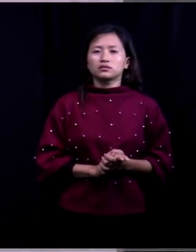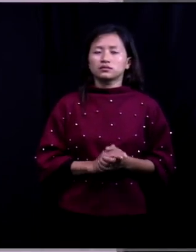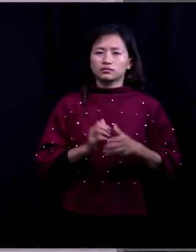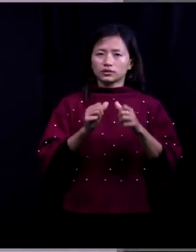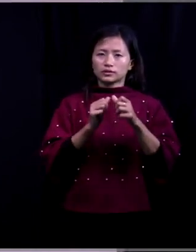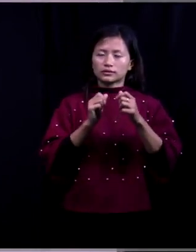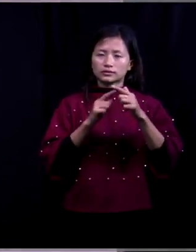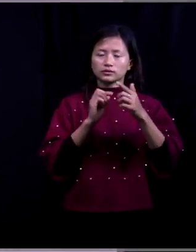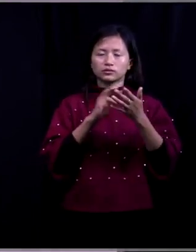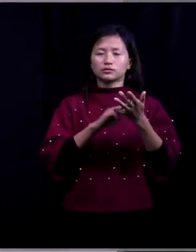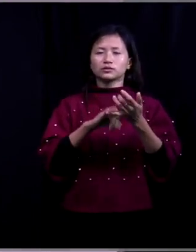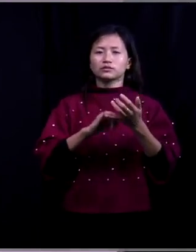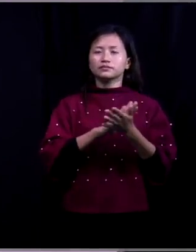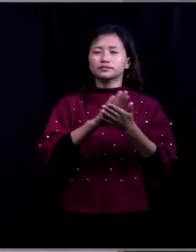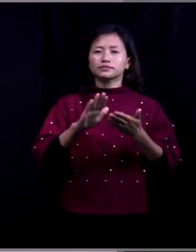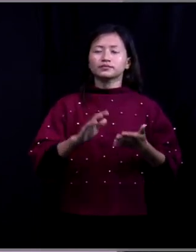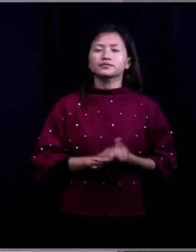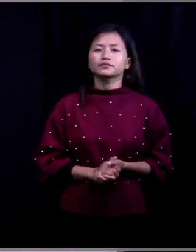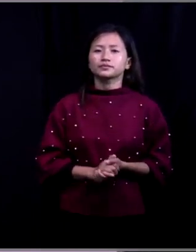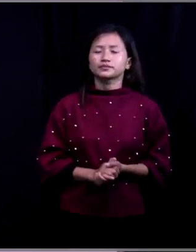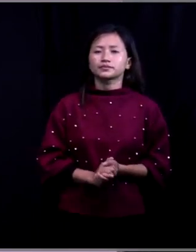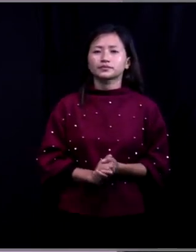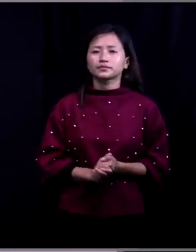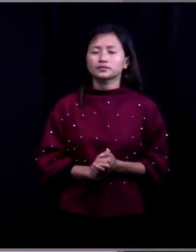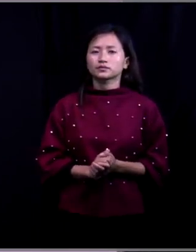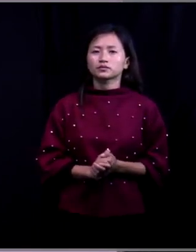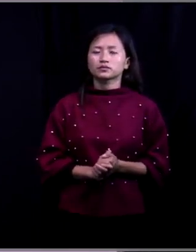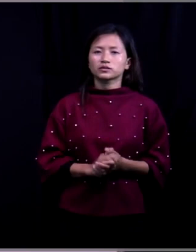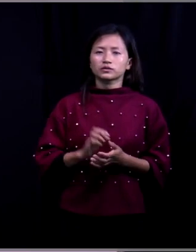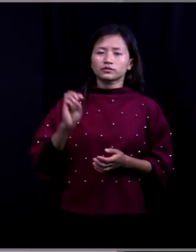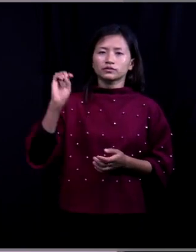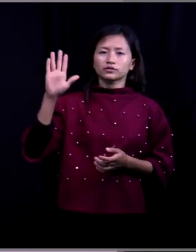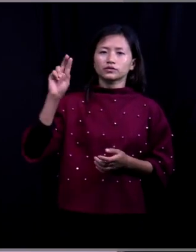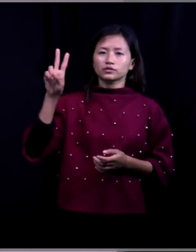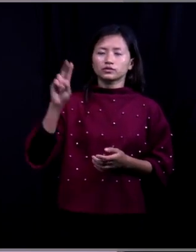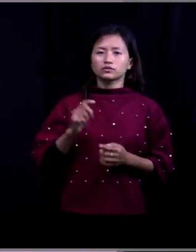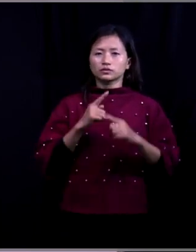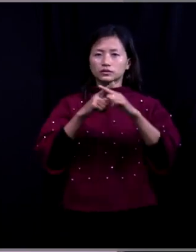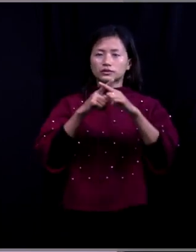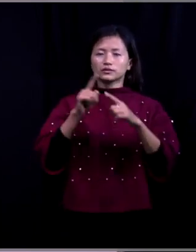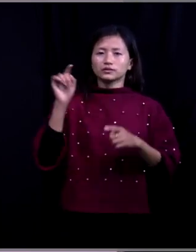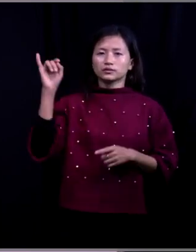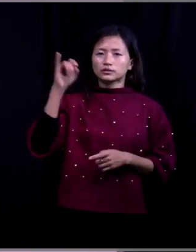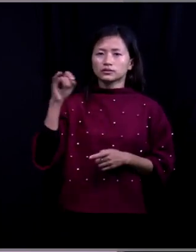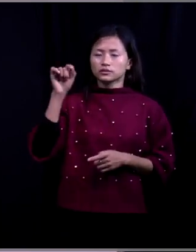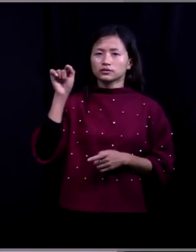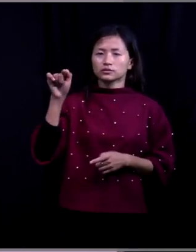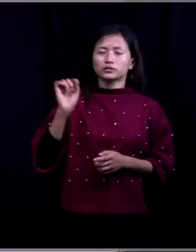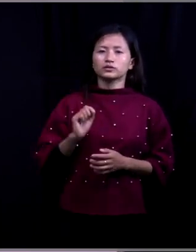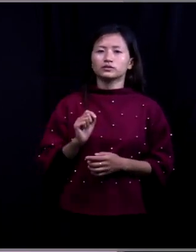atoms of helium. So how much do we get here? 52 into